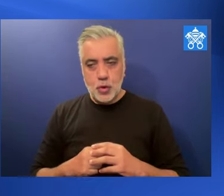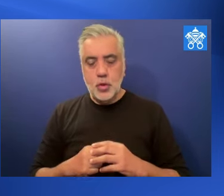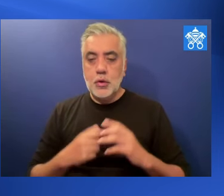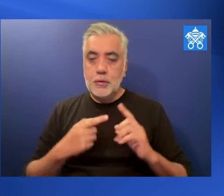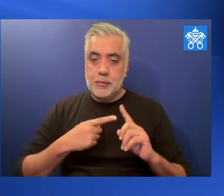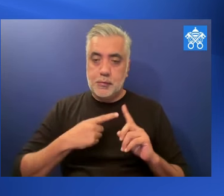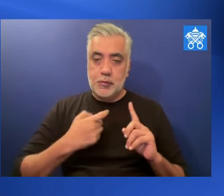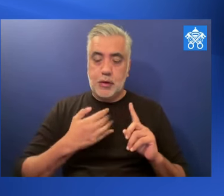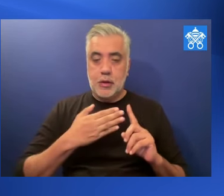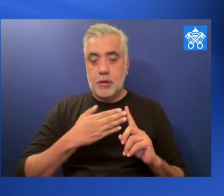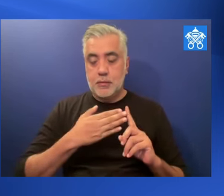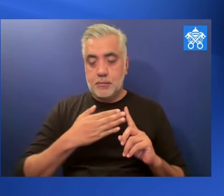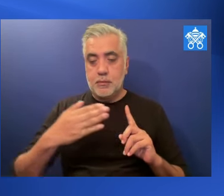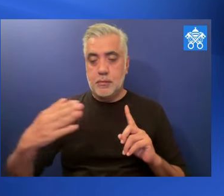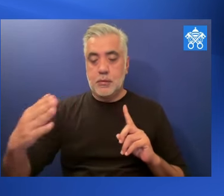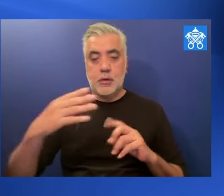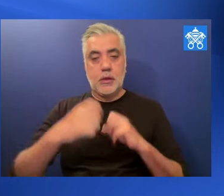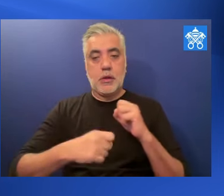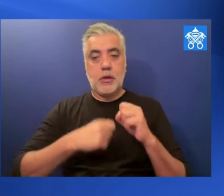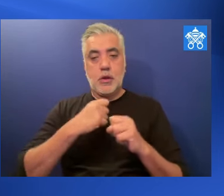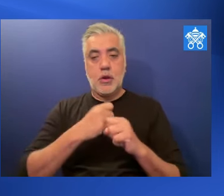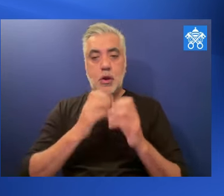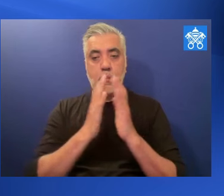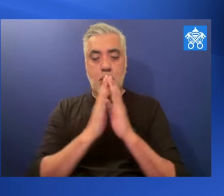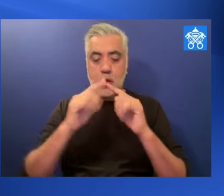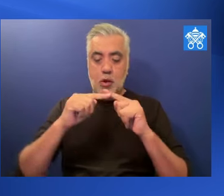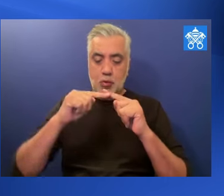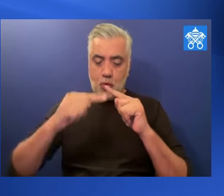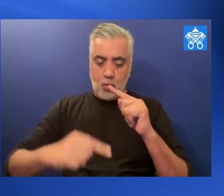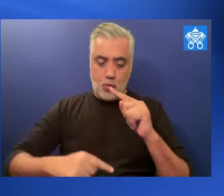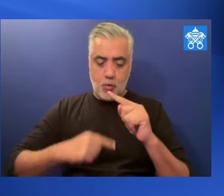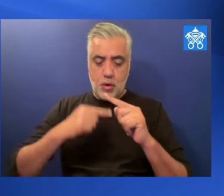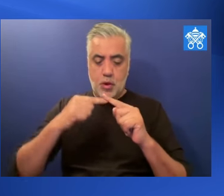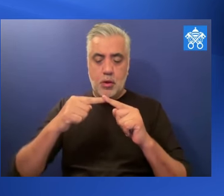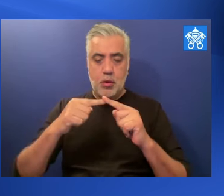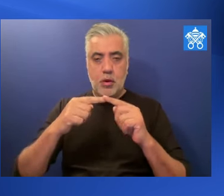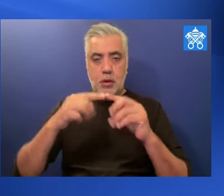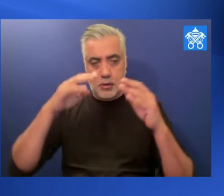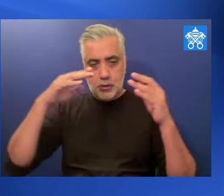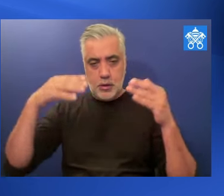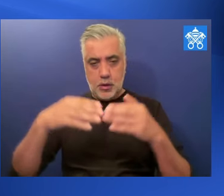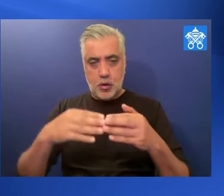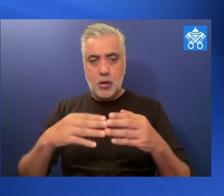dedicated at discovering the value, absolute value, and need of prayer.